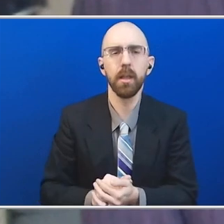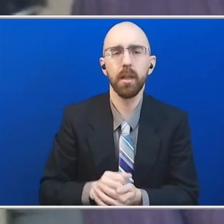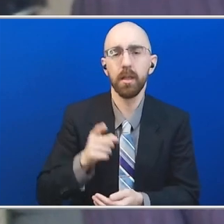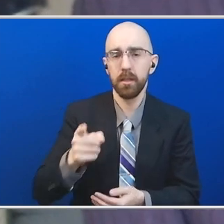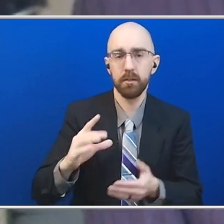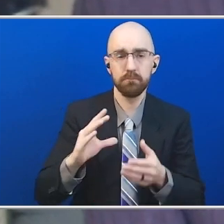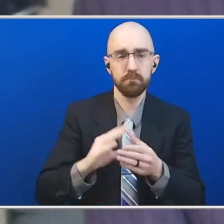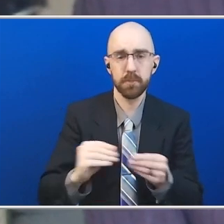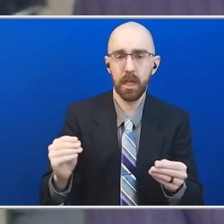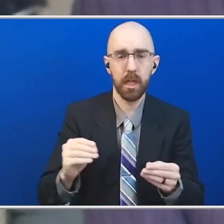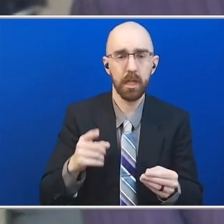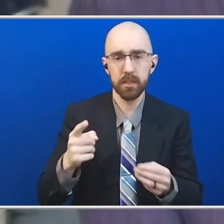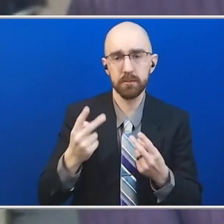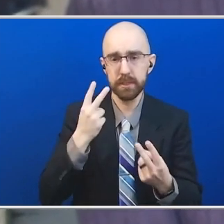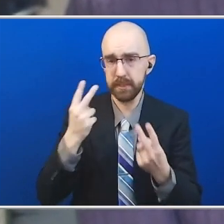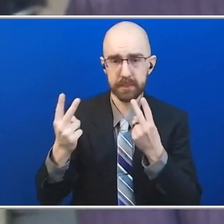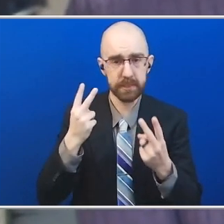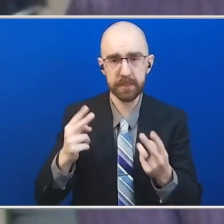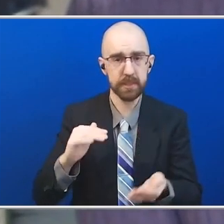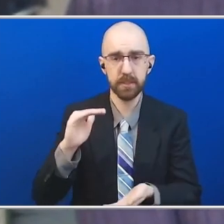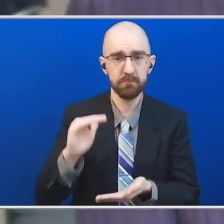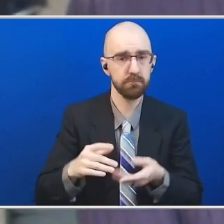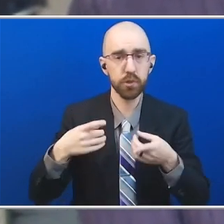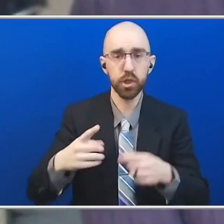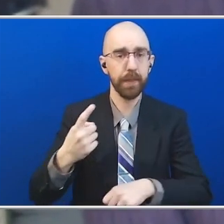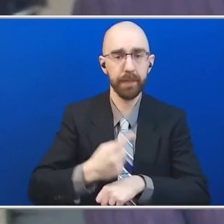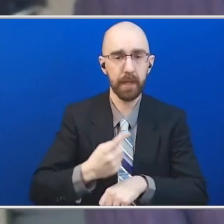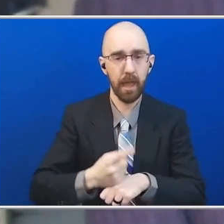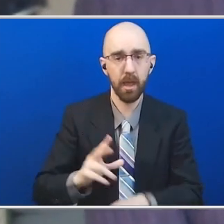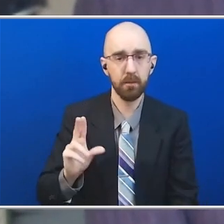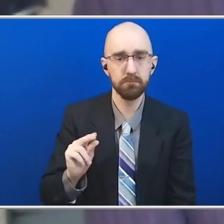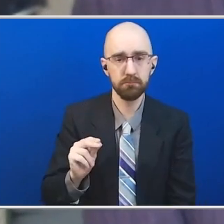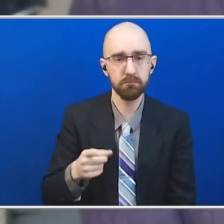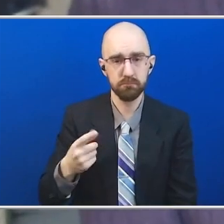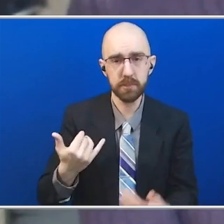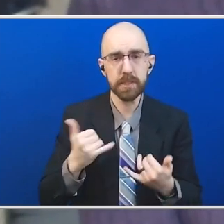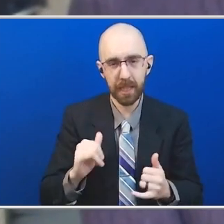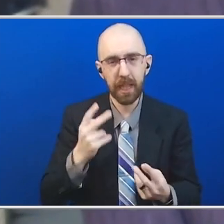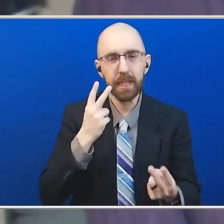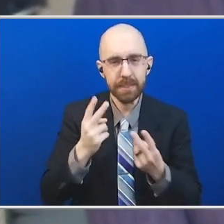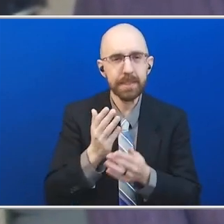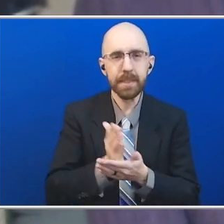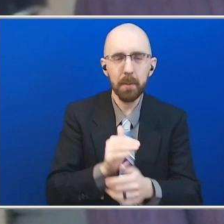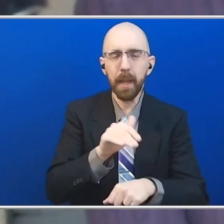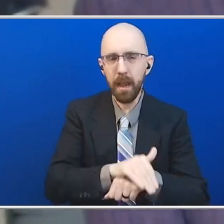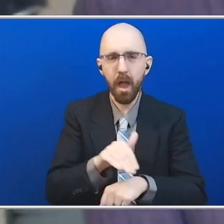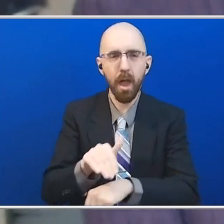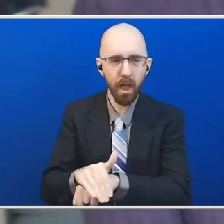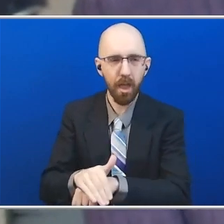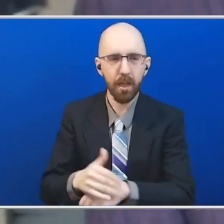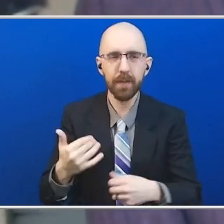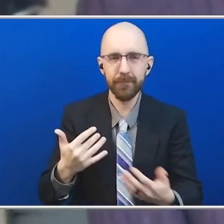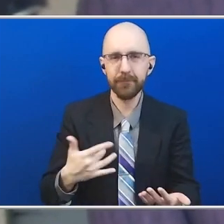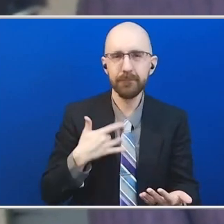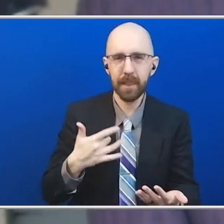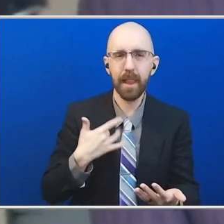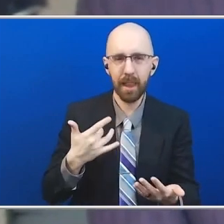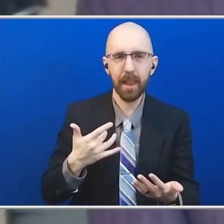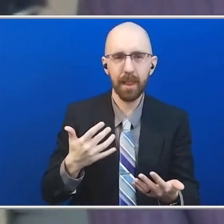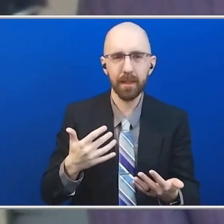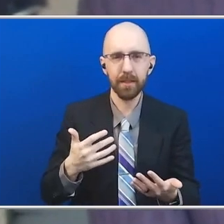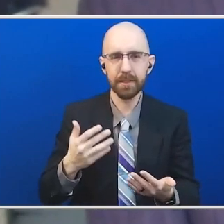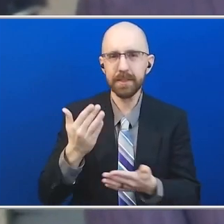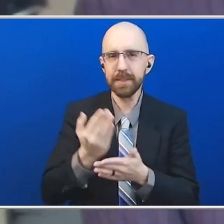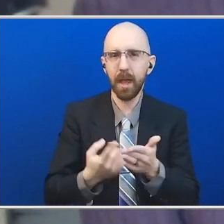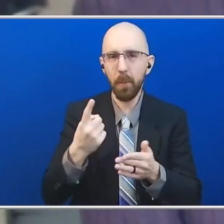not seeing hallucinations during the day. He still sees some at night, and he feels someone laying beside him in his